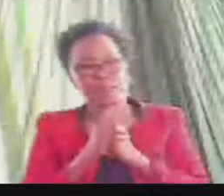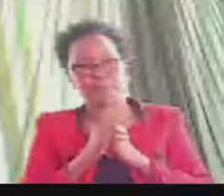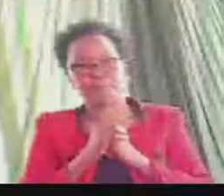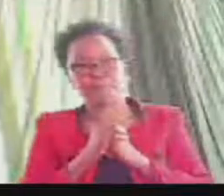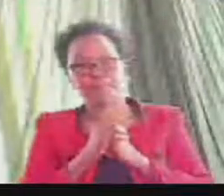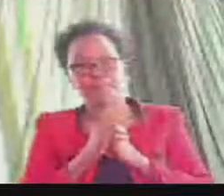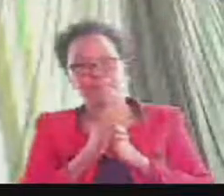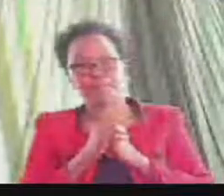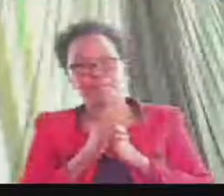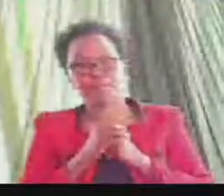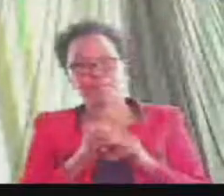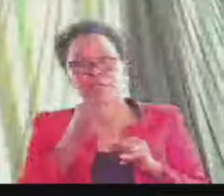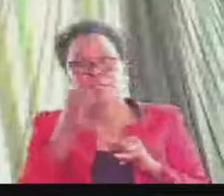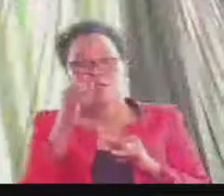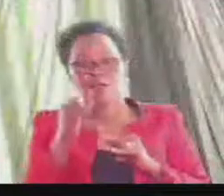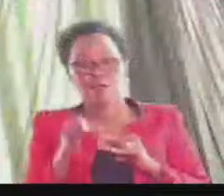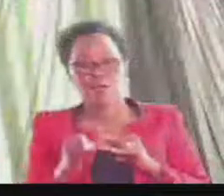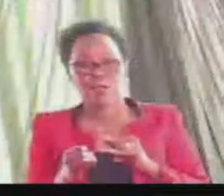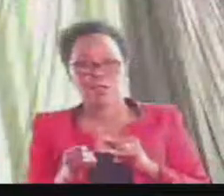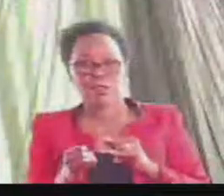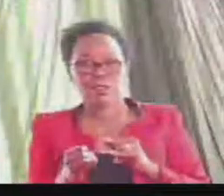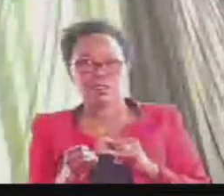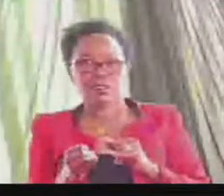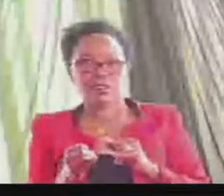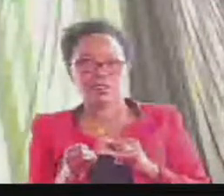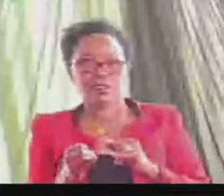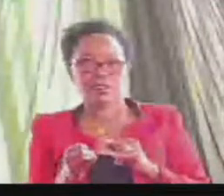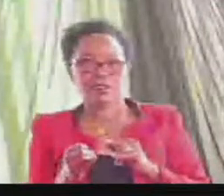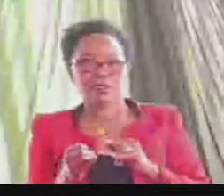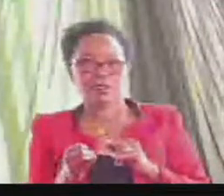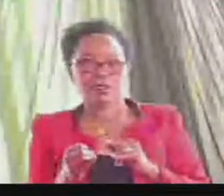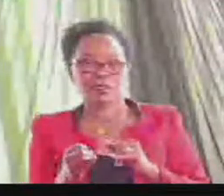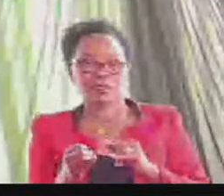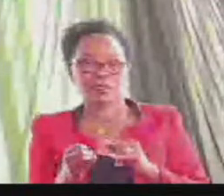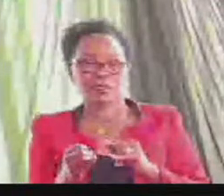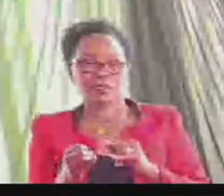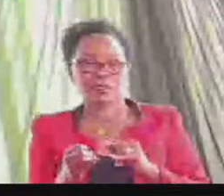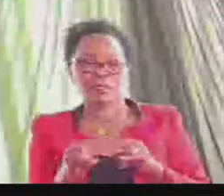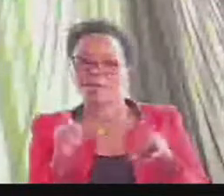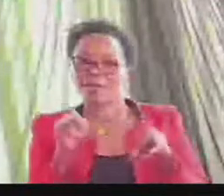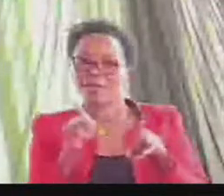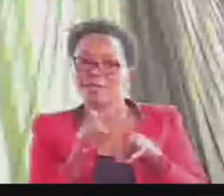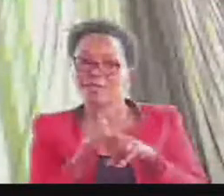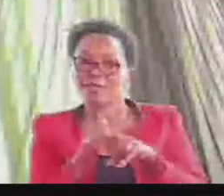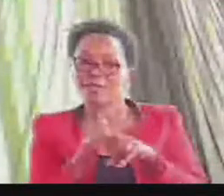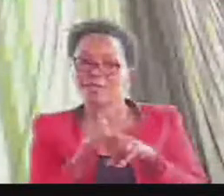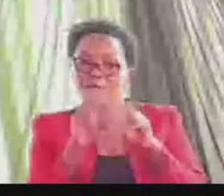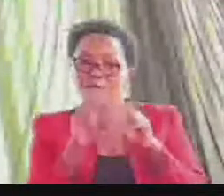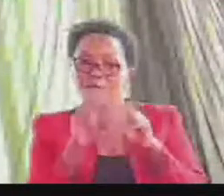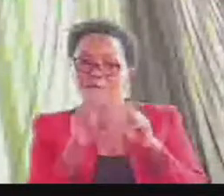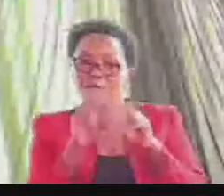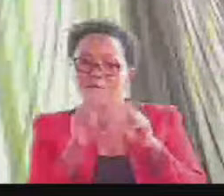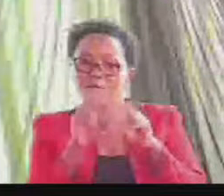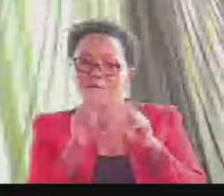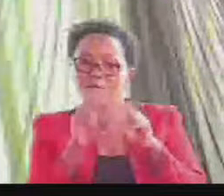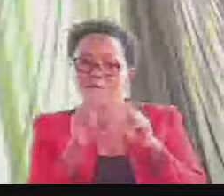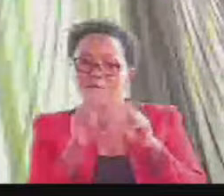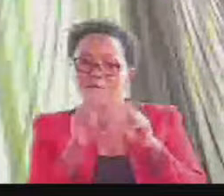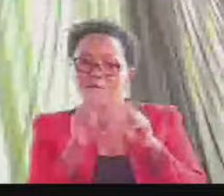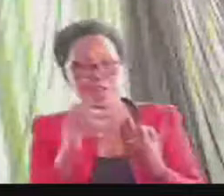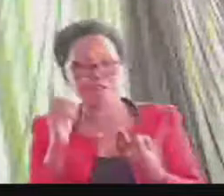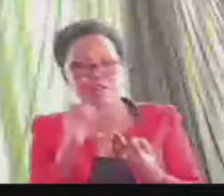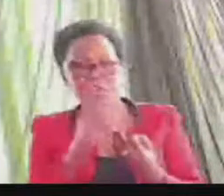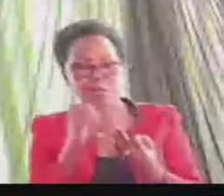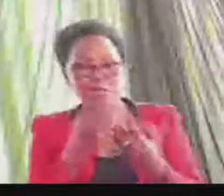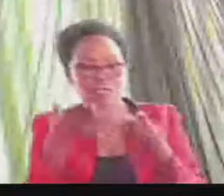of case, that same issue, what do you think, the same issue of domestic violence, now we have the